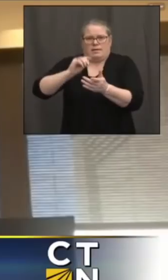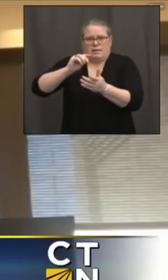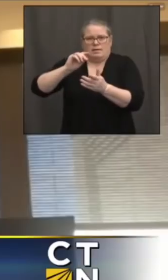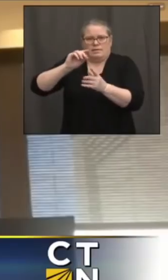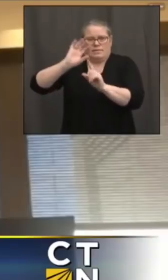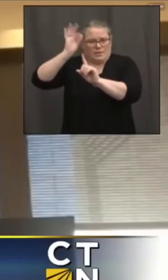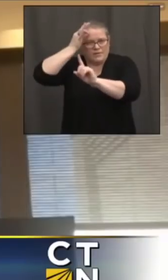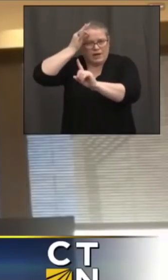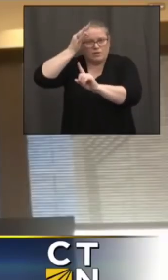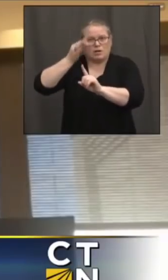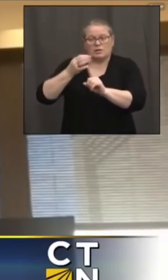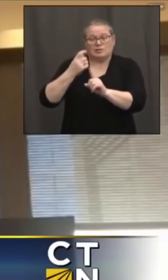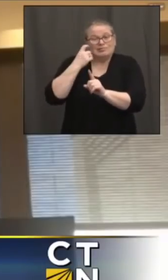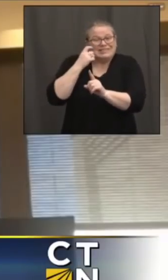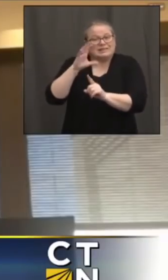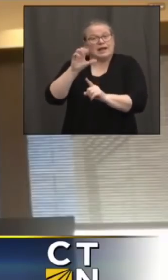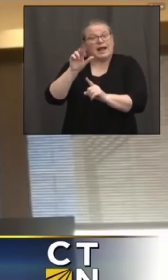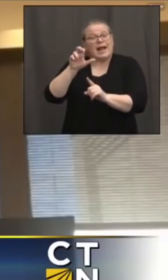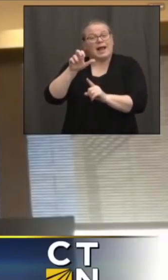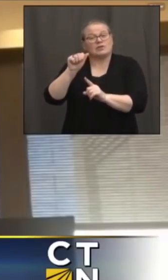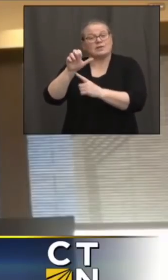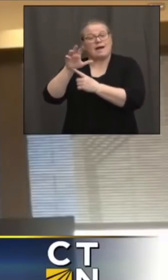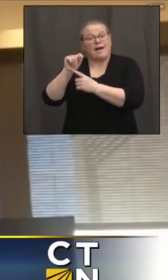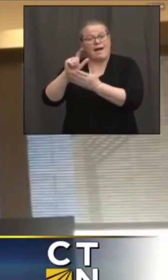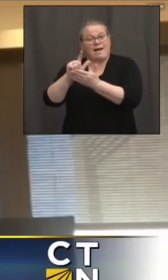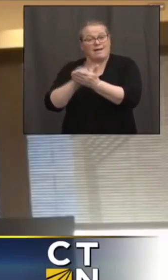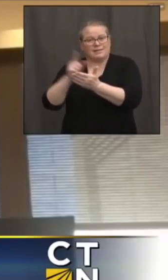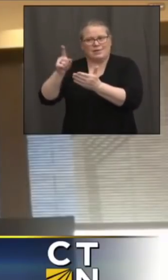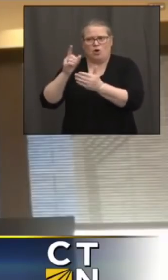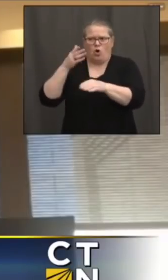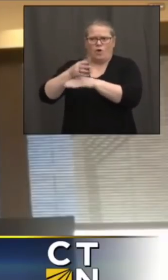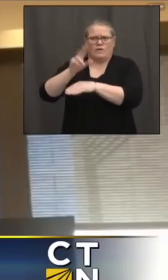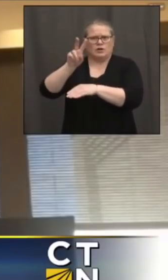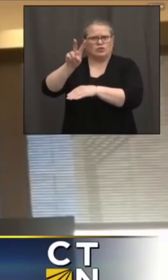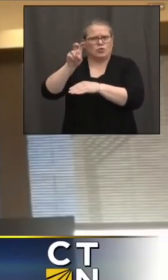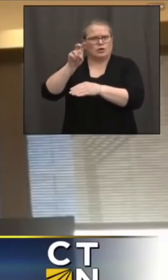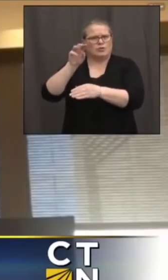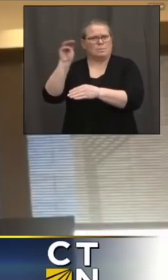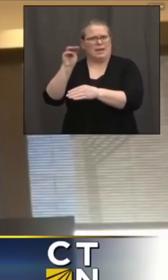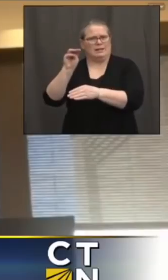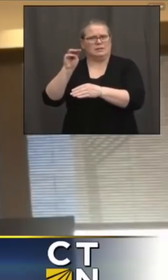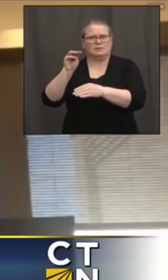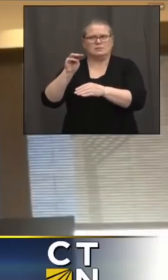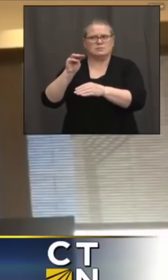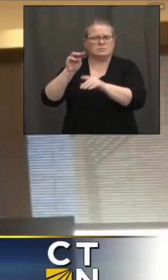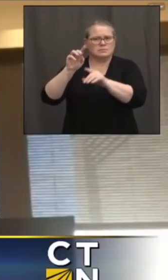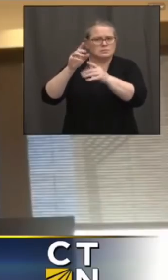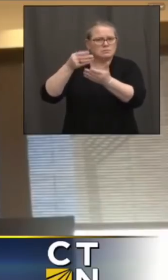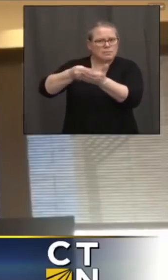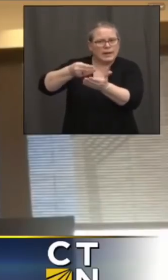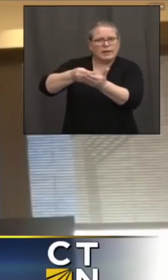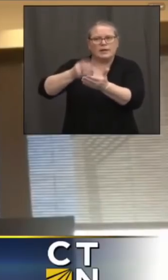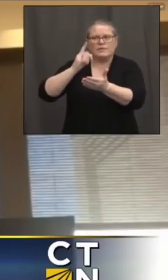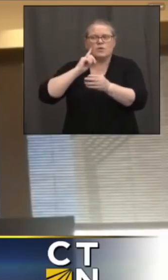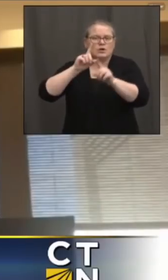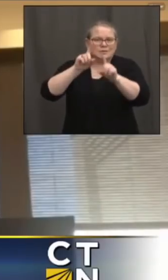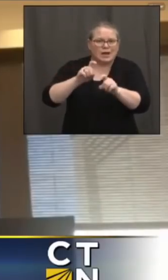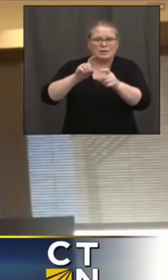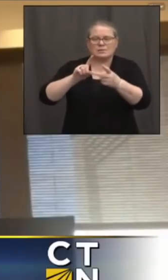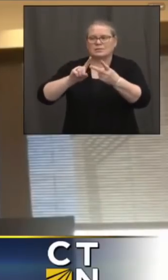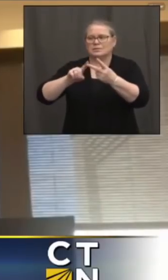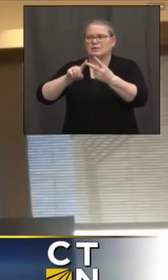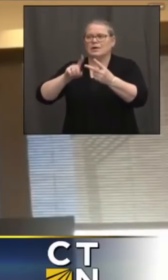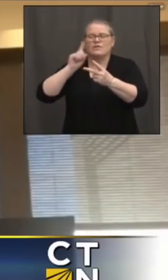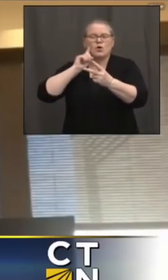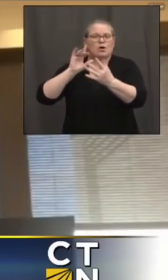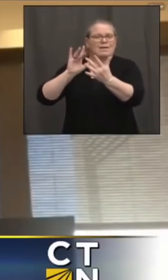they received over $200 million. It will support testing, contact tracing, detection and mitigation. They've